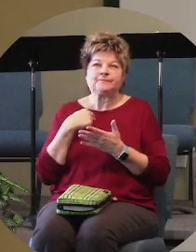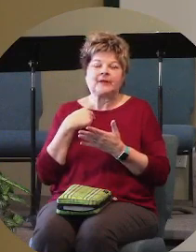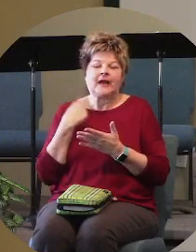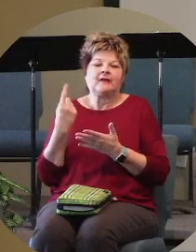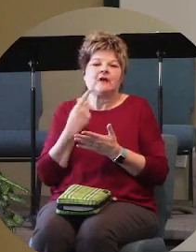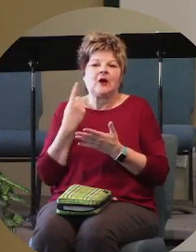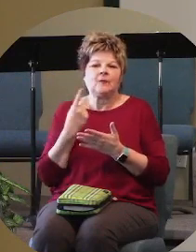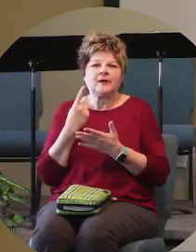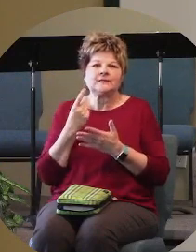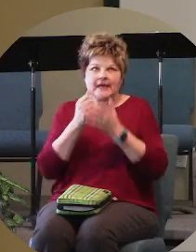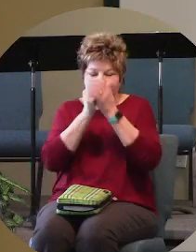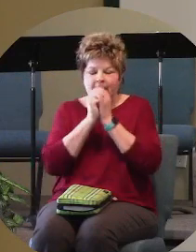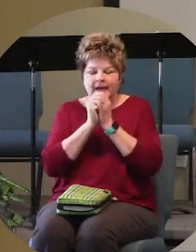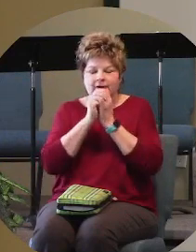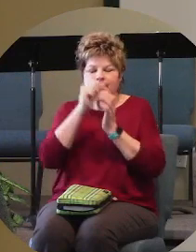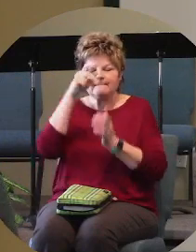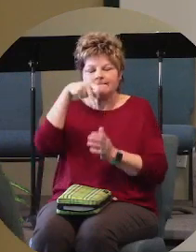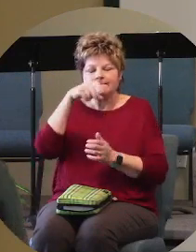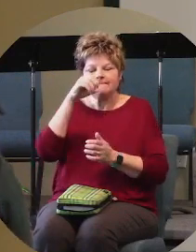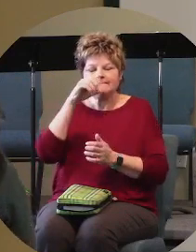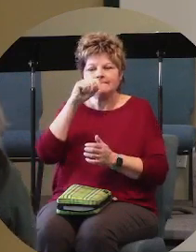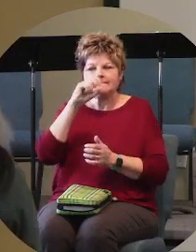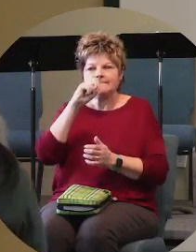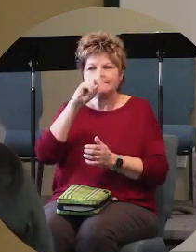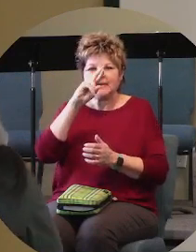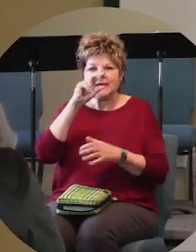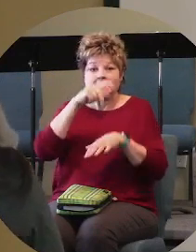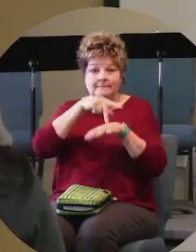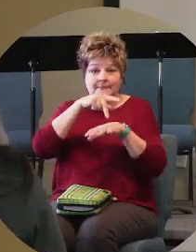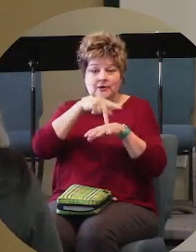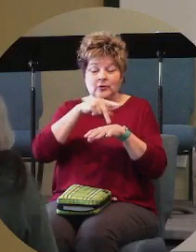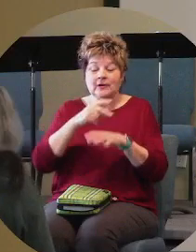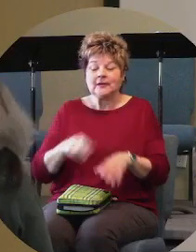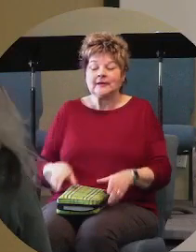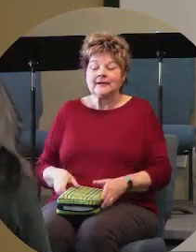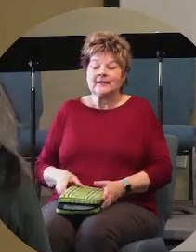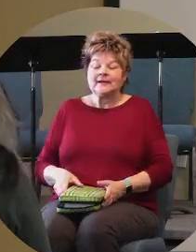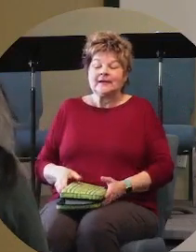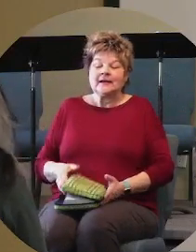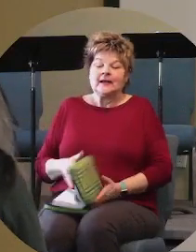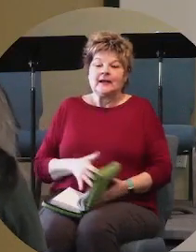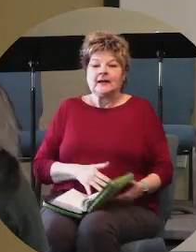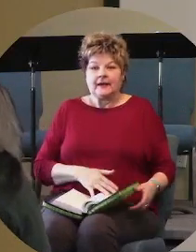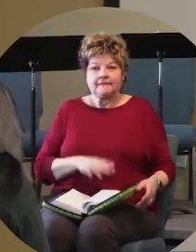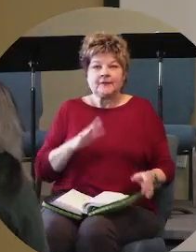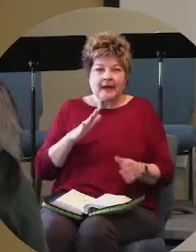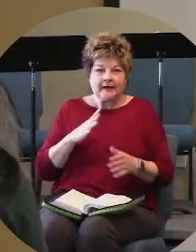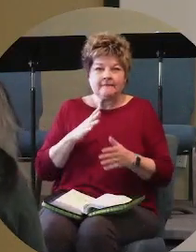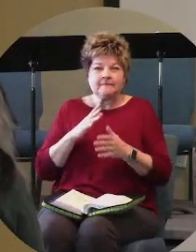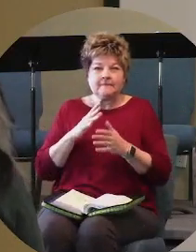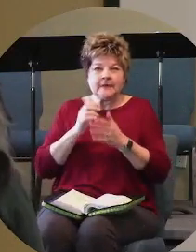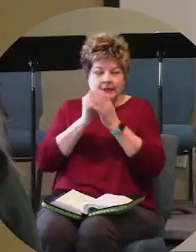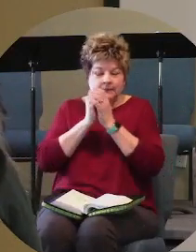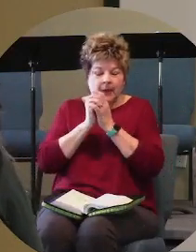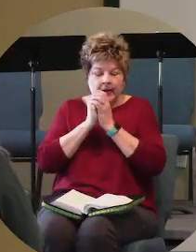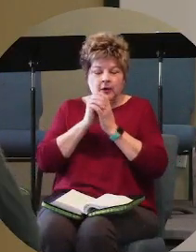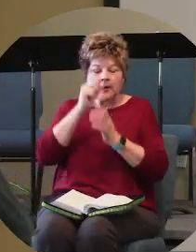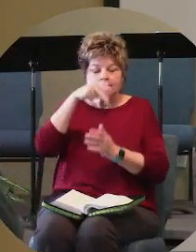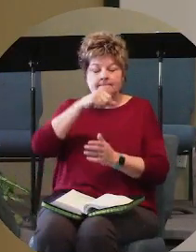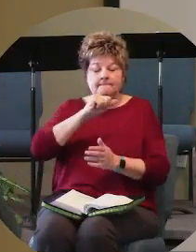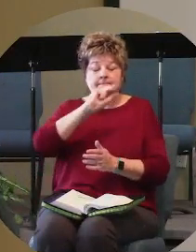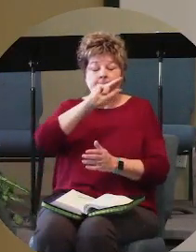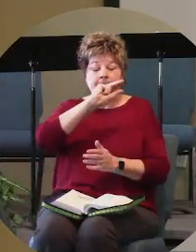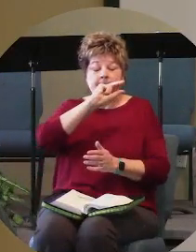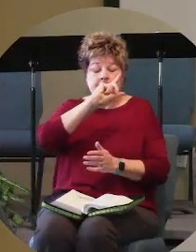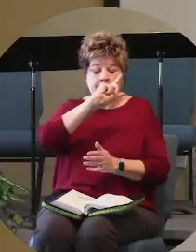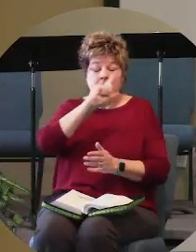I've always admired Peter. I've always, kind of admired Paul, the Apostle Paul, the Apostle